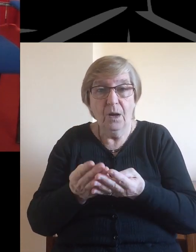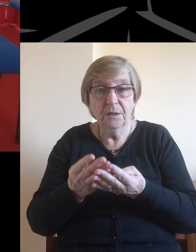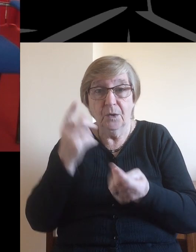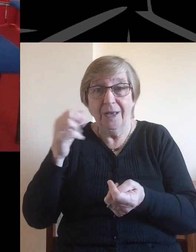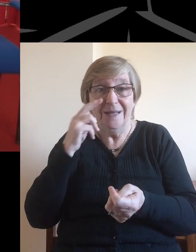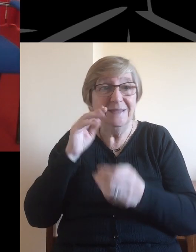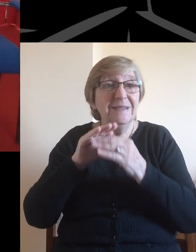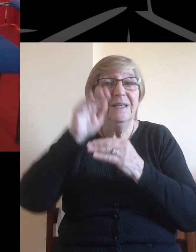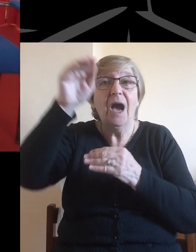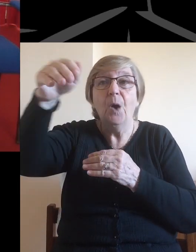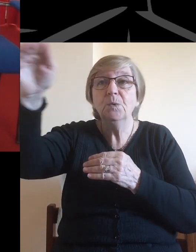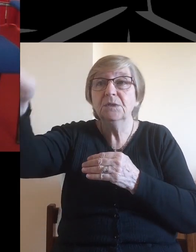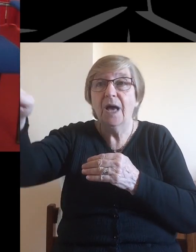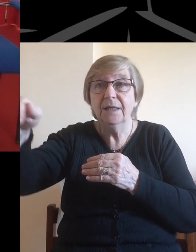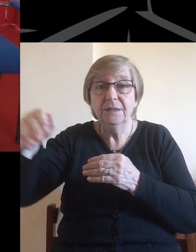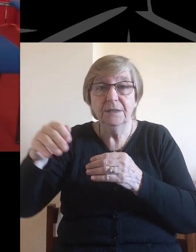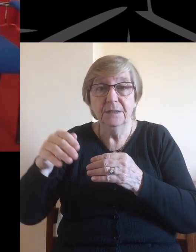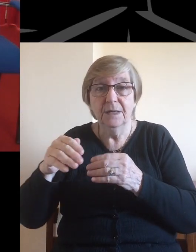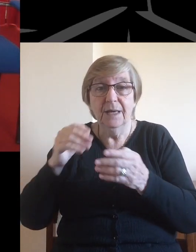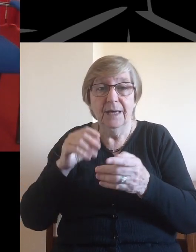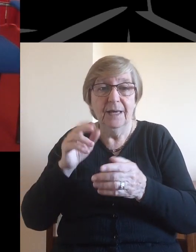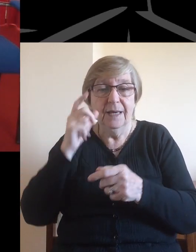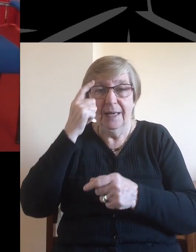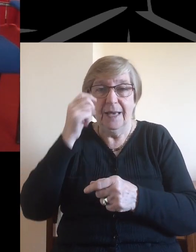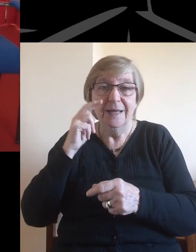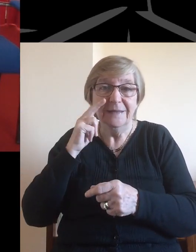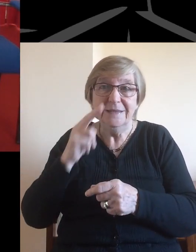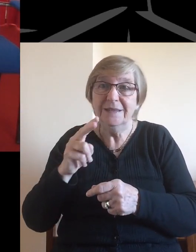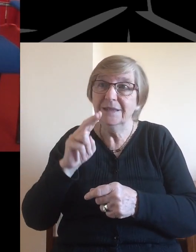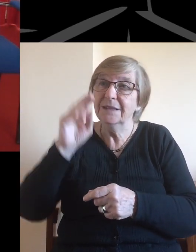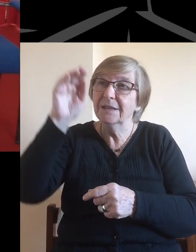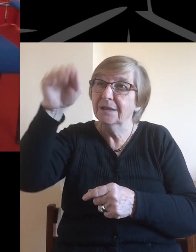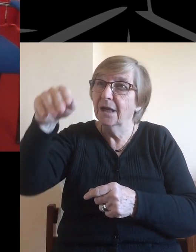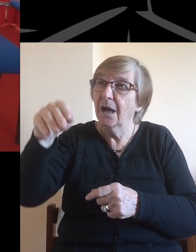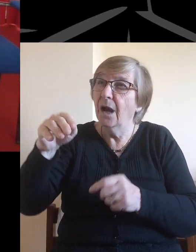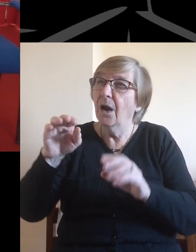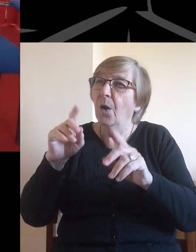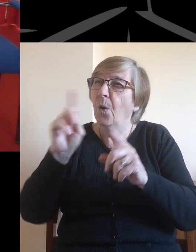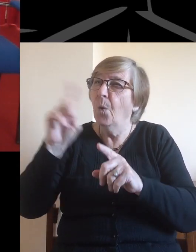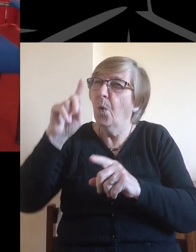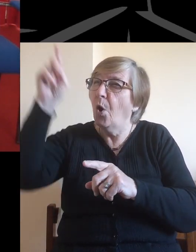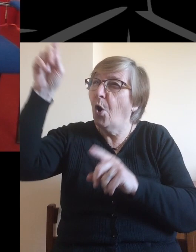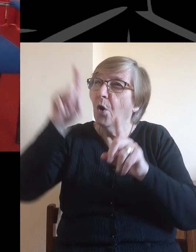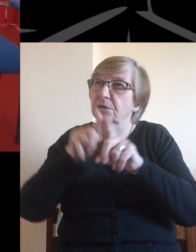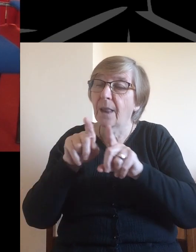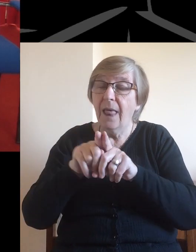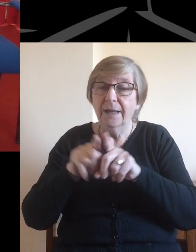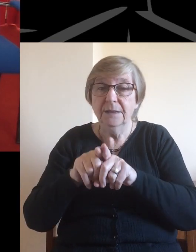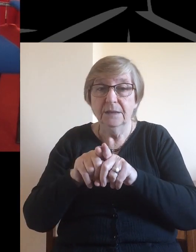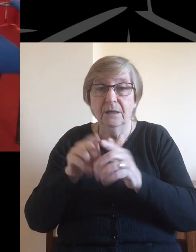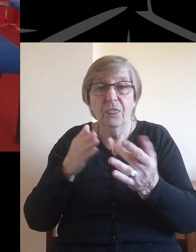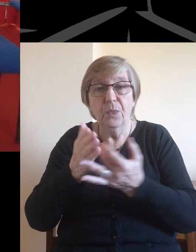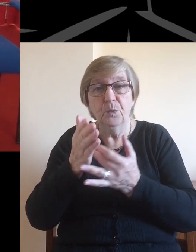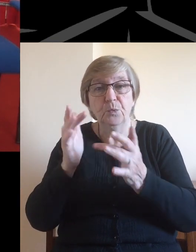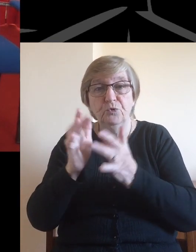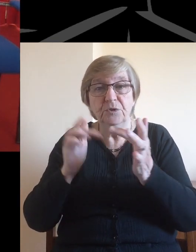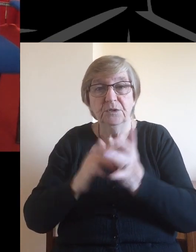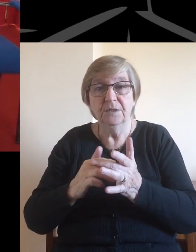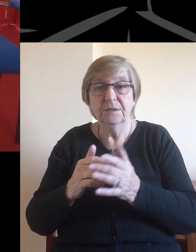can see outside, we can see beyond, we can see something of who the Creator is and what he's like.